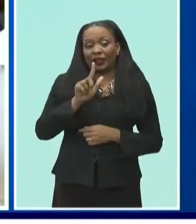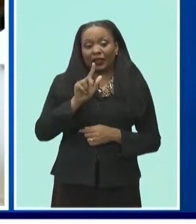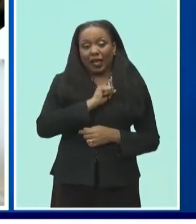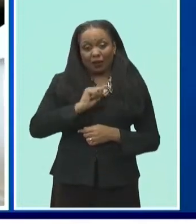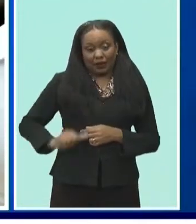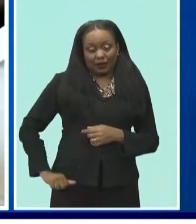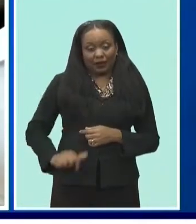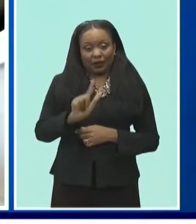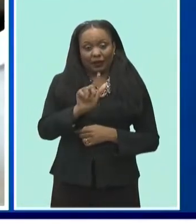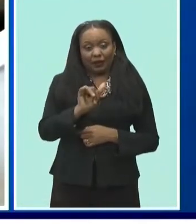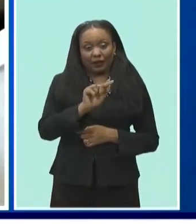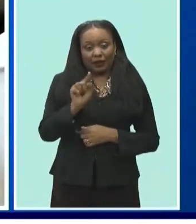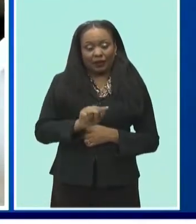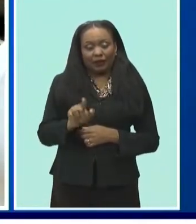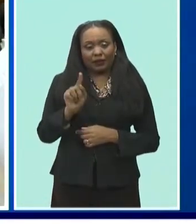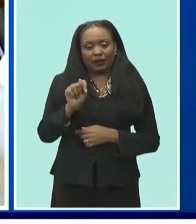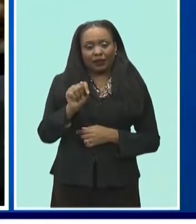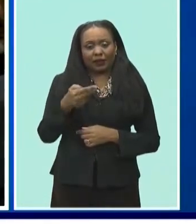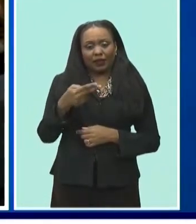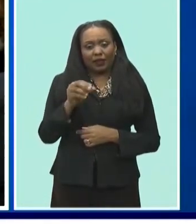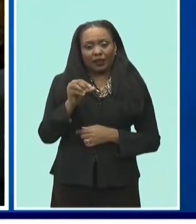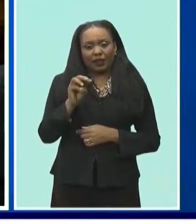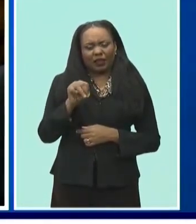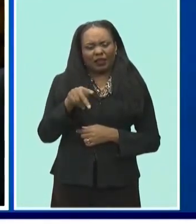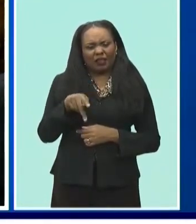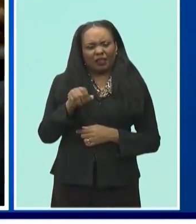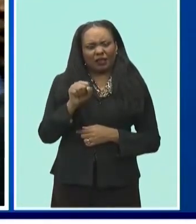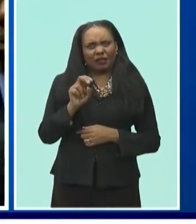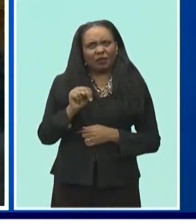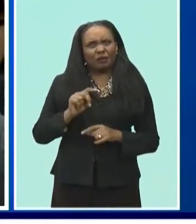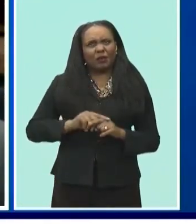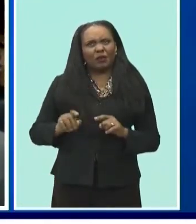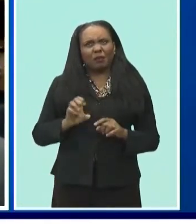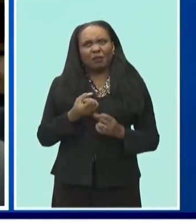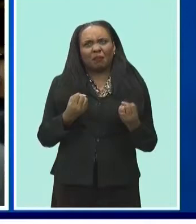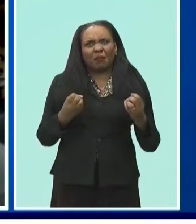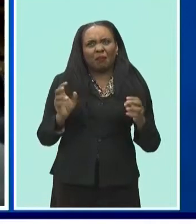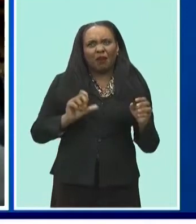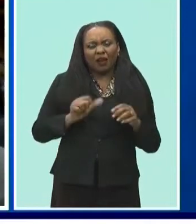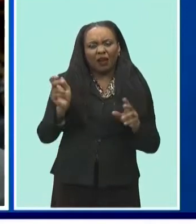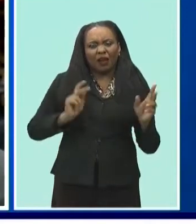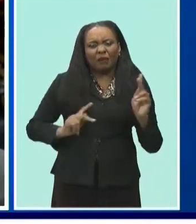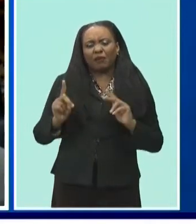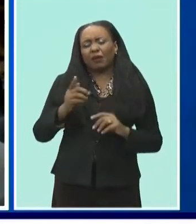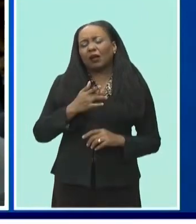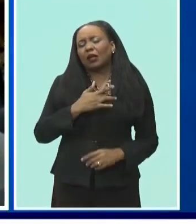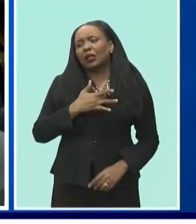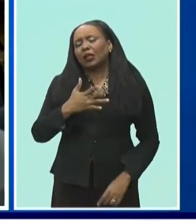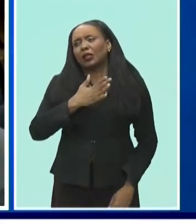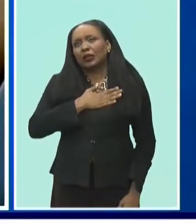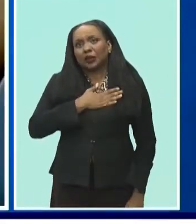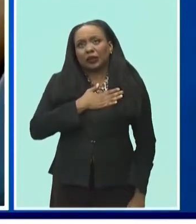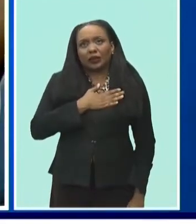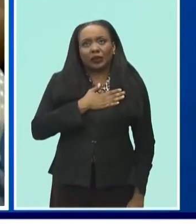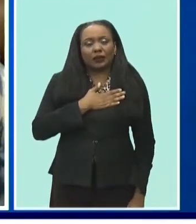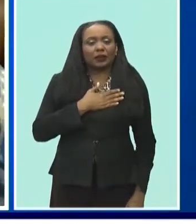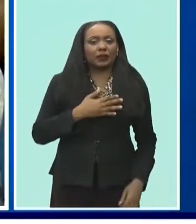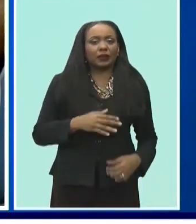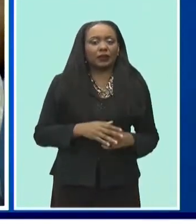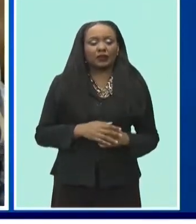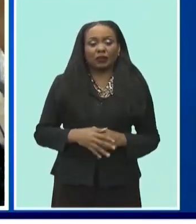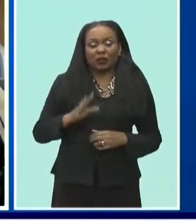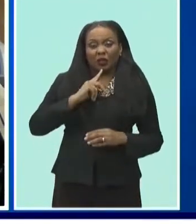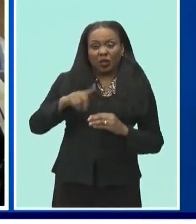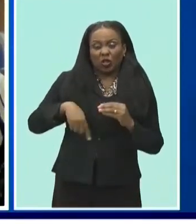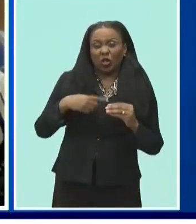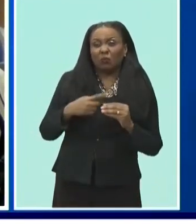Thompson, but by the countless others whose lives he touched. In her eulogy, Ambassador Thompson traced the major highlights of